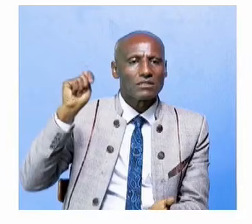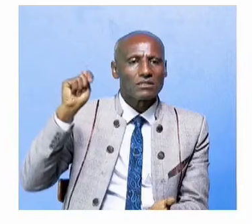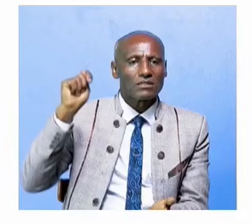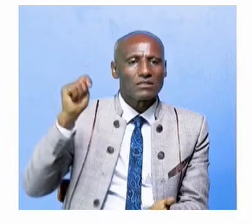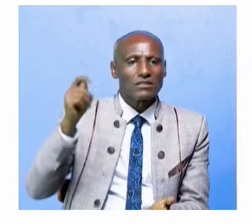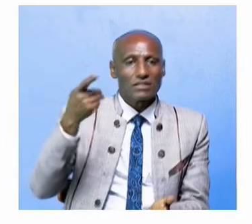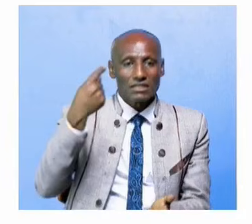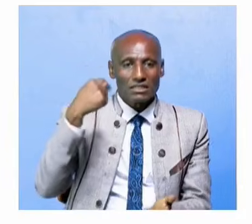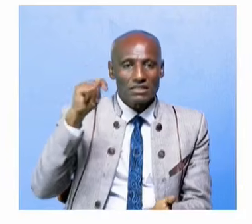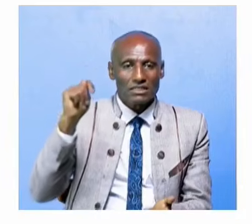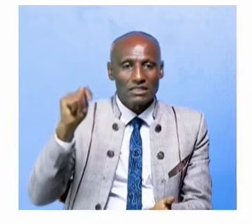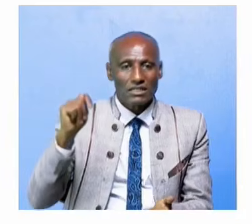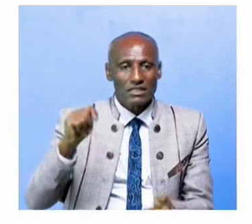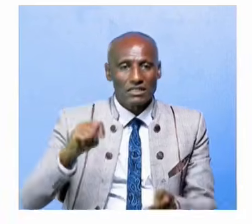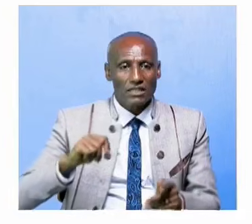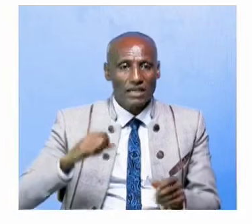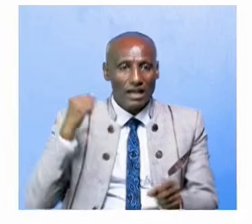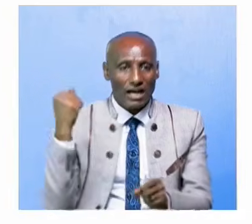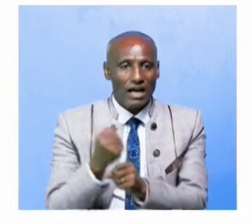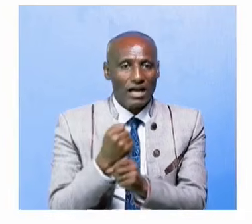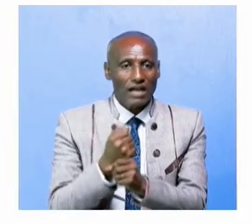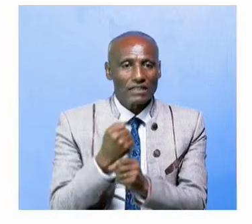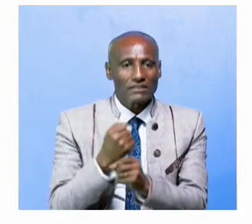the process or the act